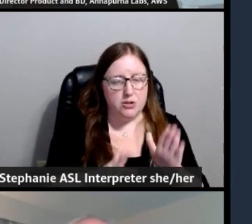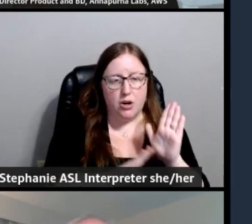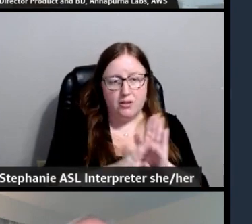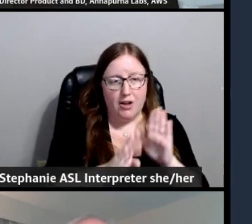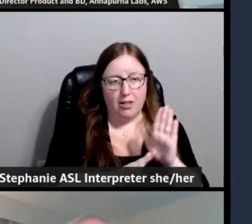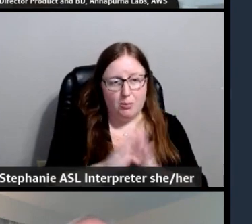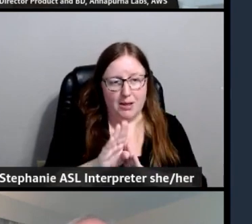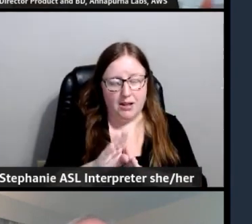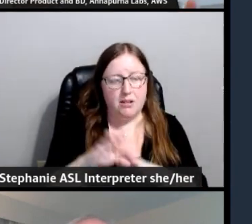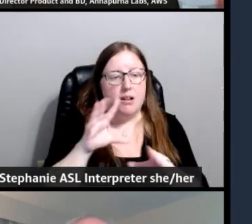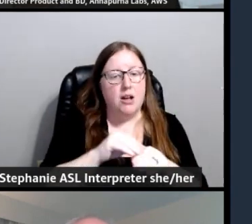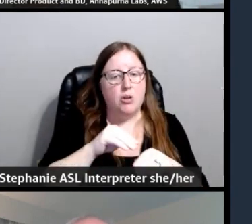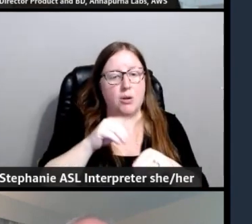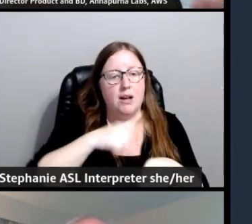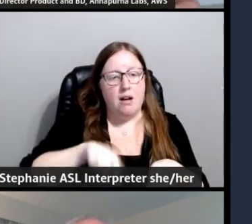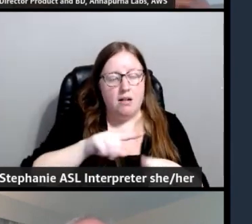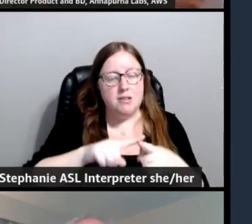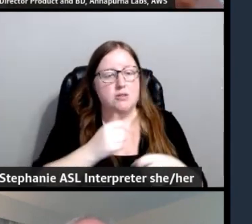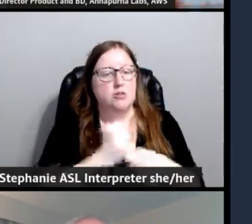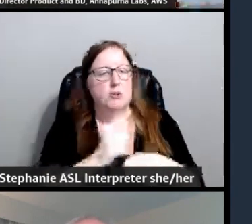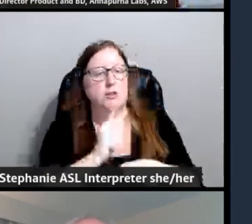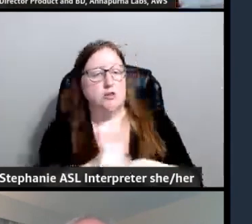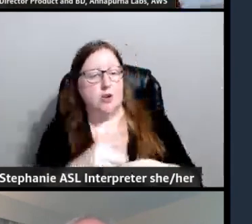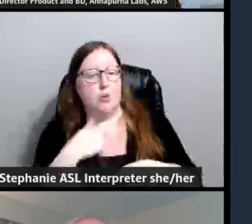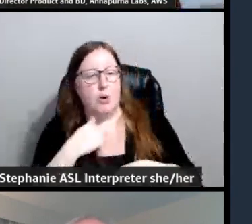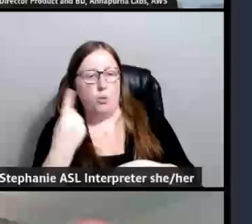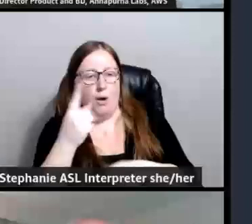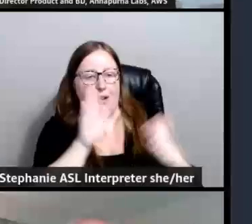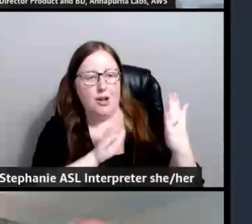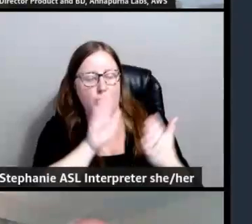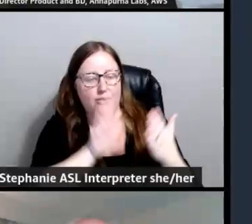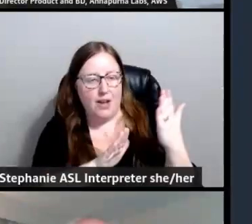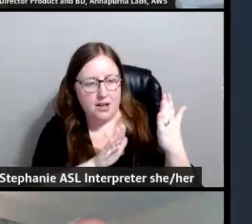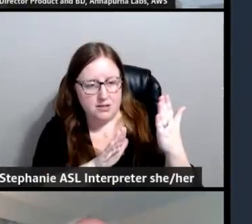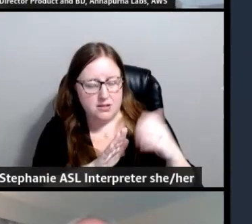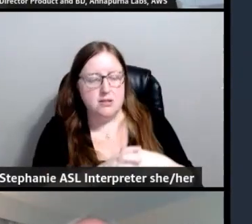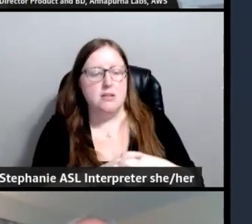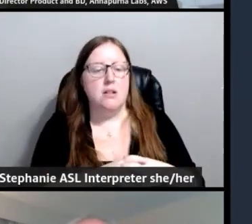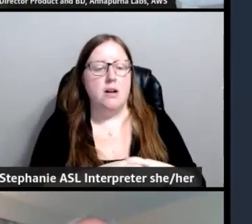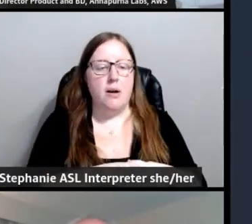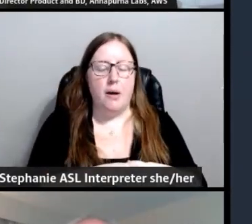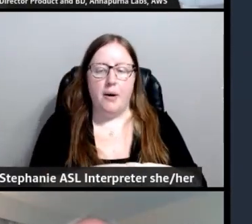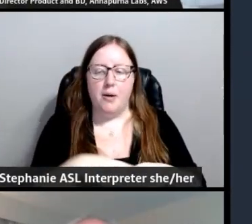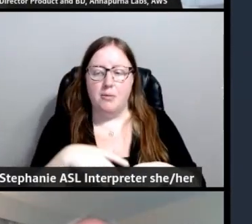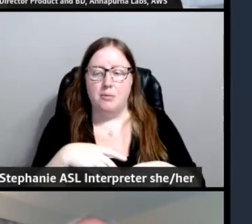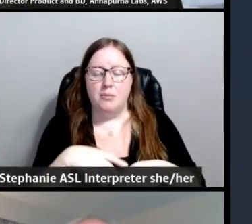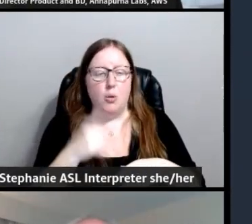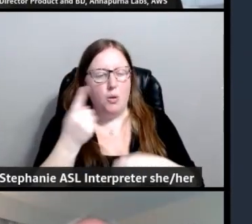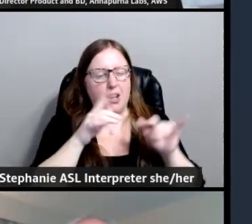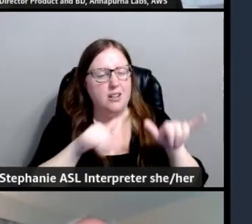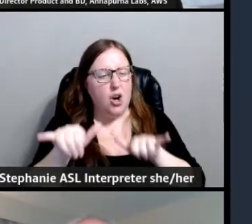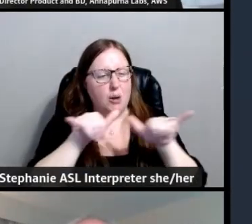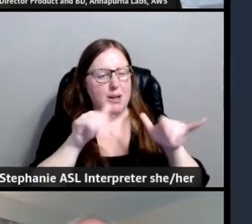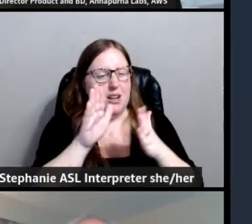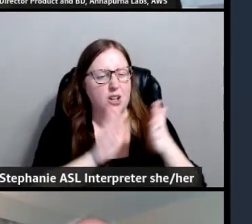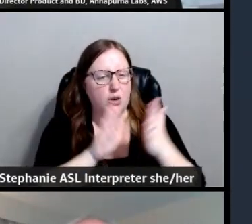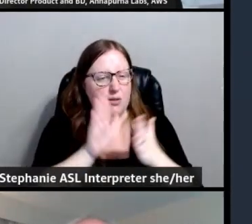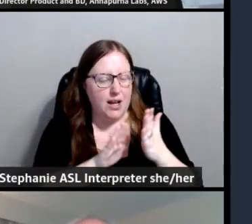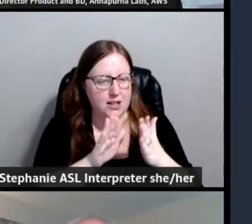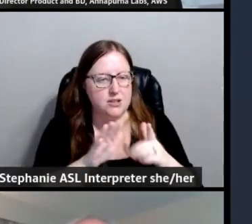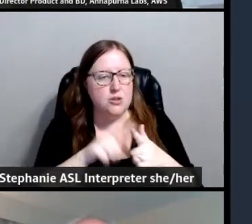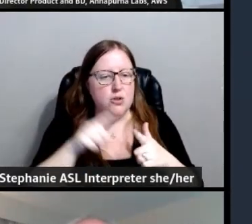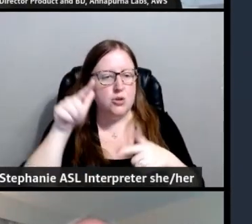including Amazon, to make sure that we have one interface one common interface to